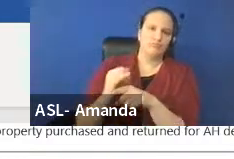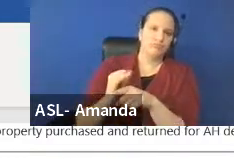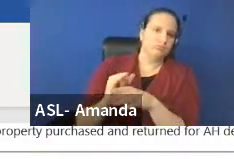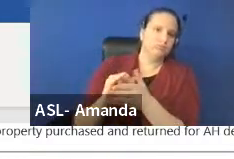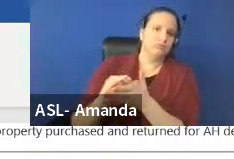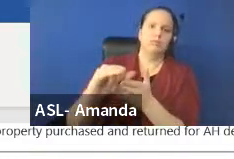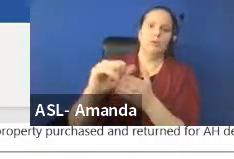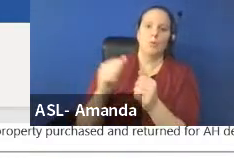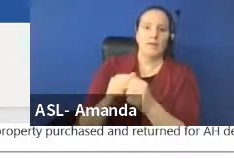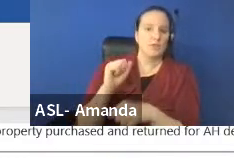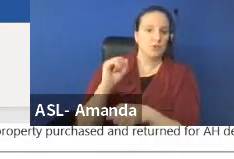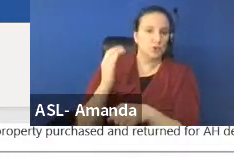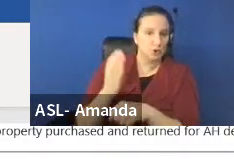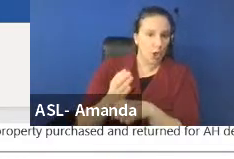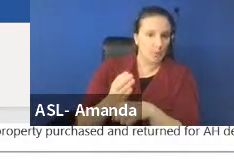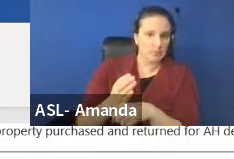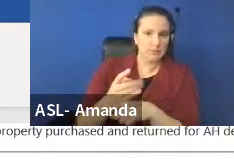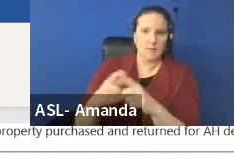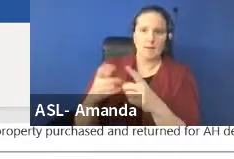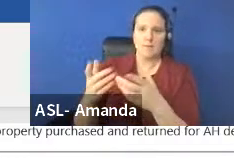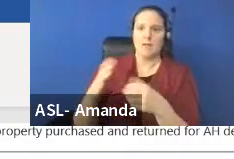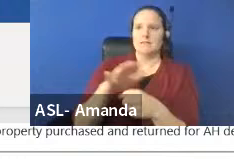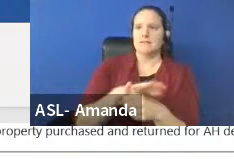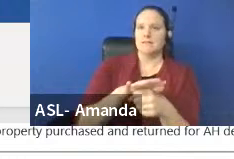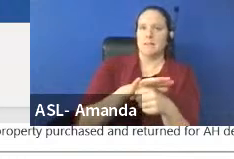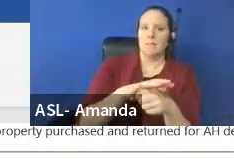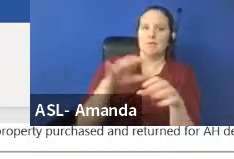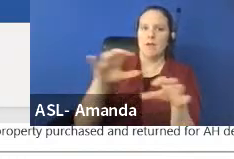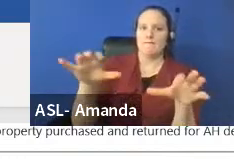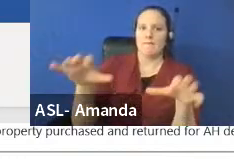and did it by demographic.